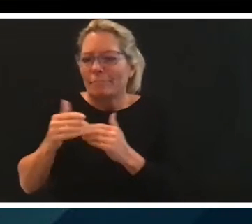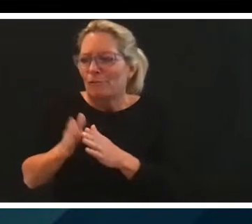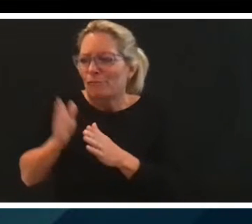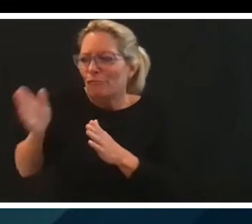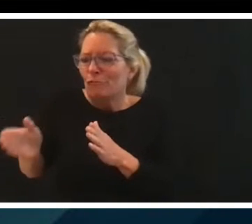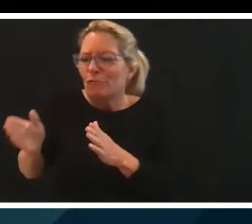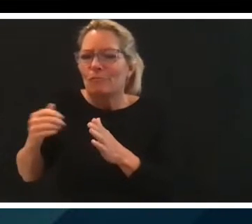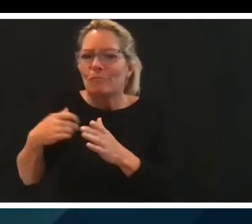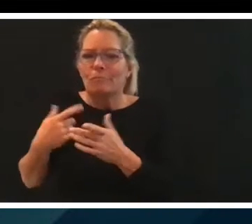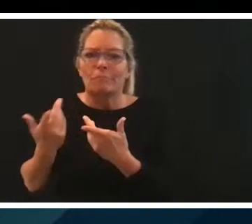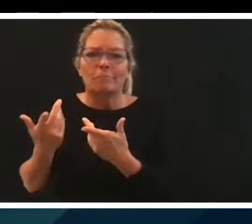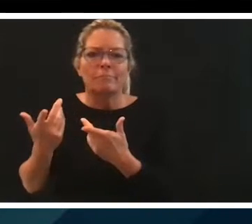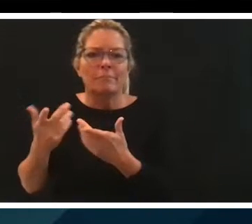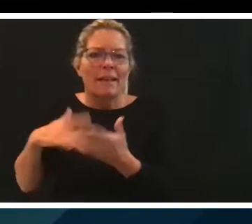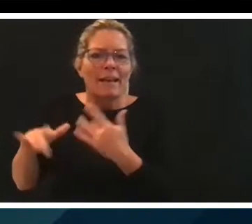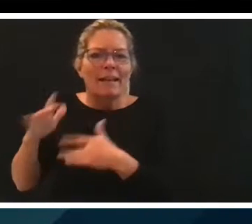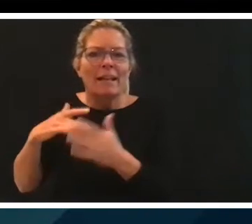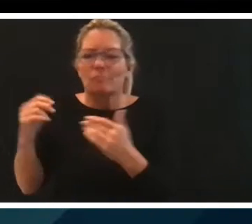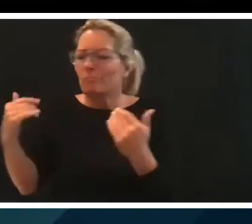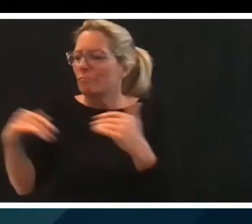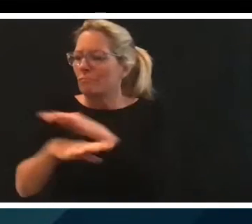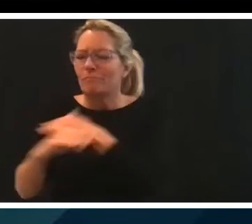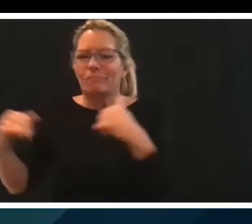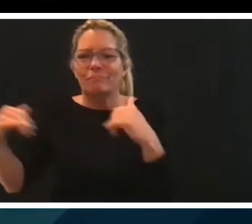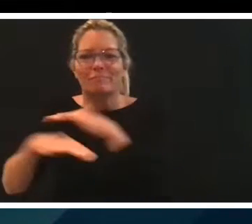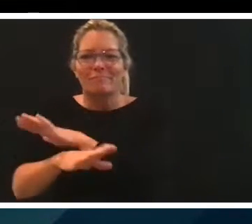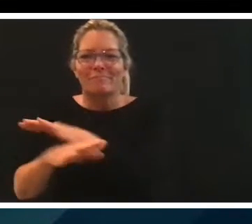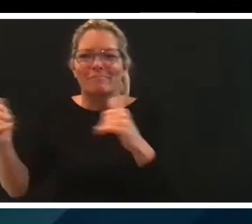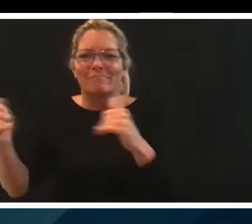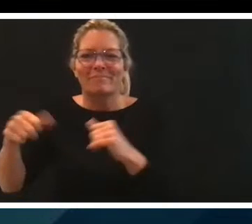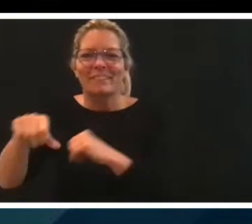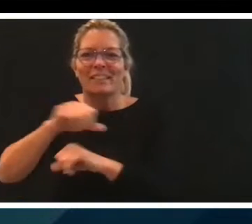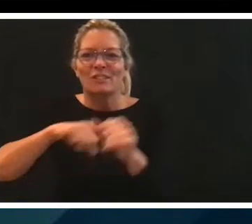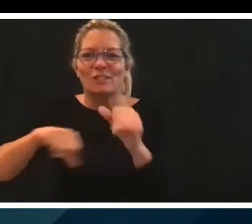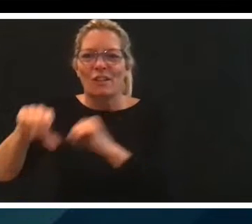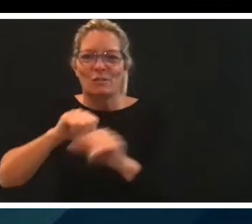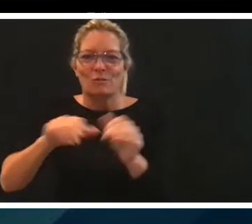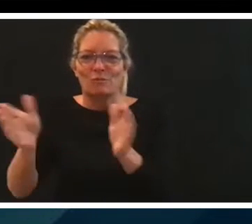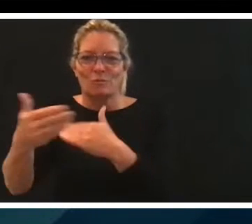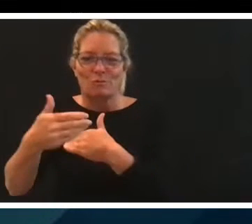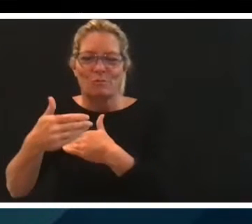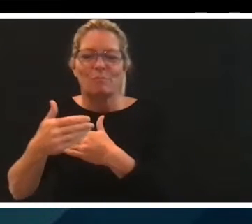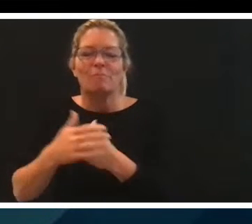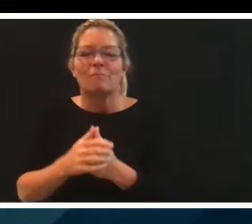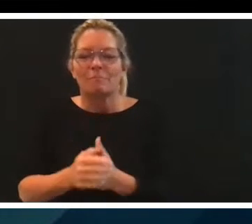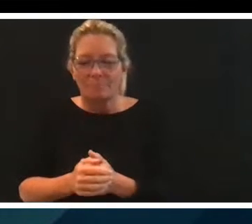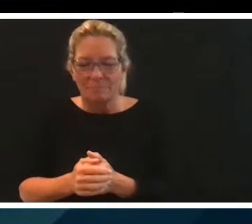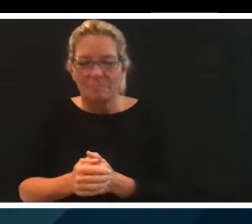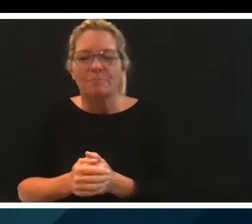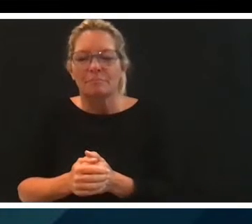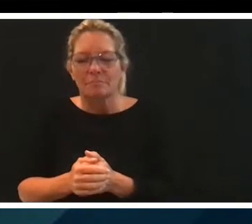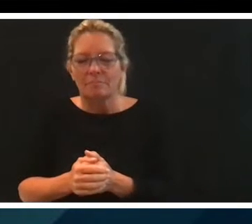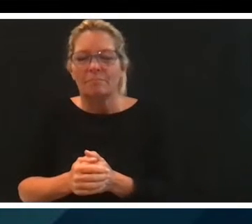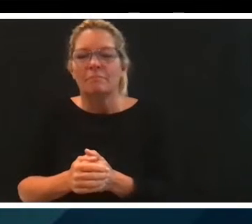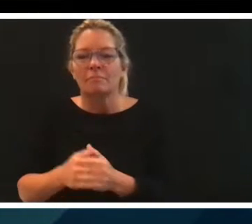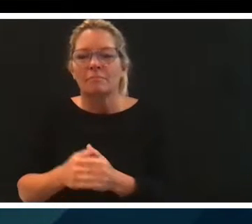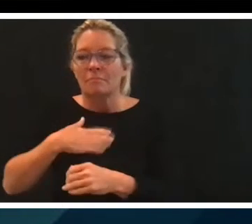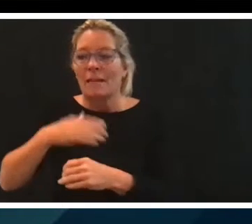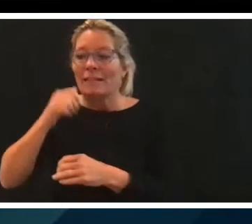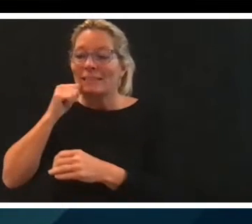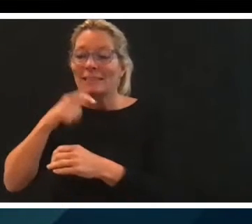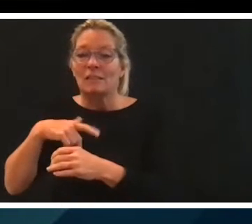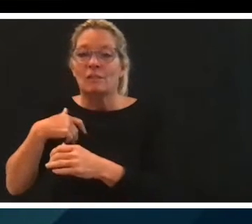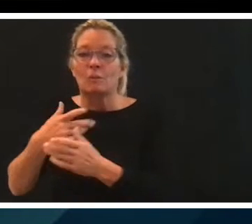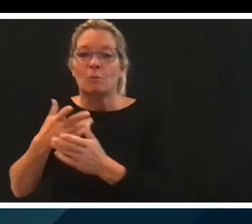going in and out of each other's places all the time. She would bring records